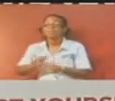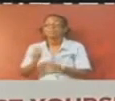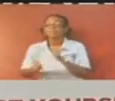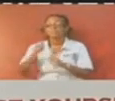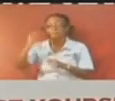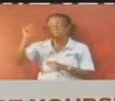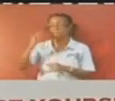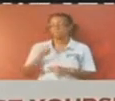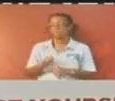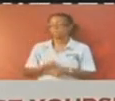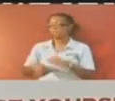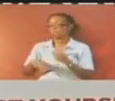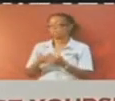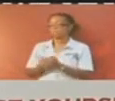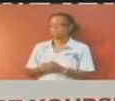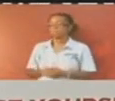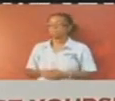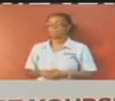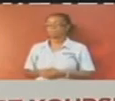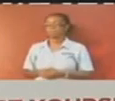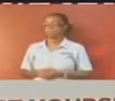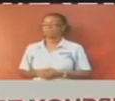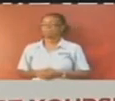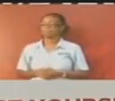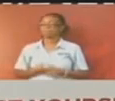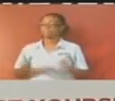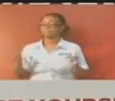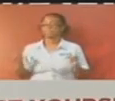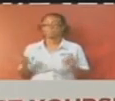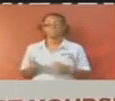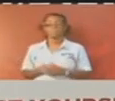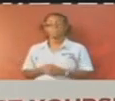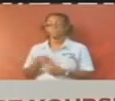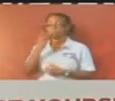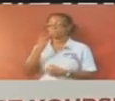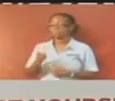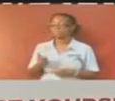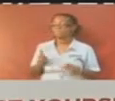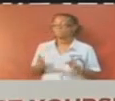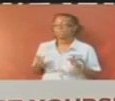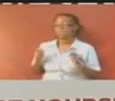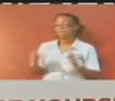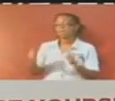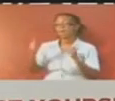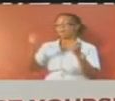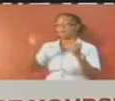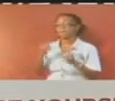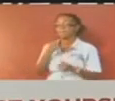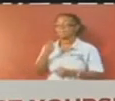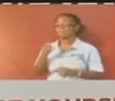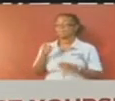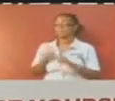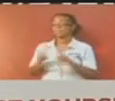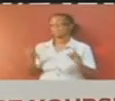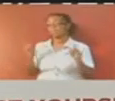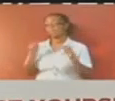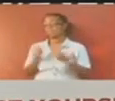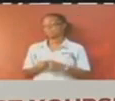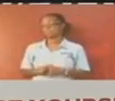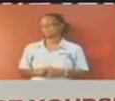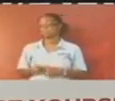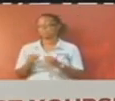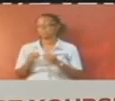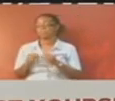that started with the Honorable Member for Siparia, Kamla Prasad Bisesa, where over a year ago,